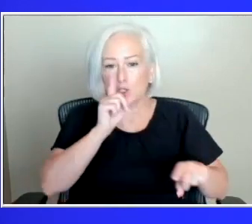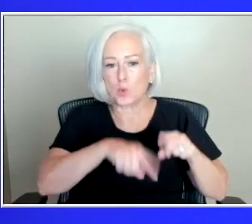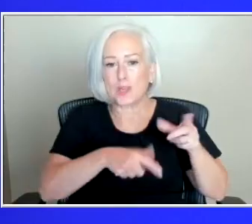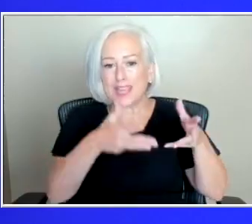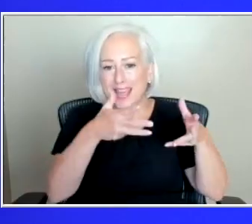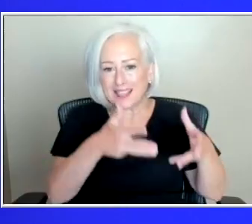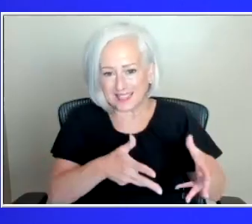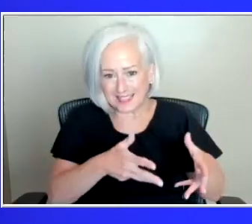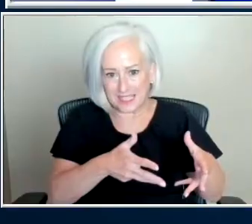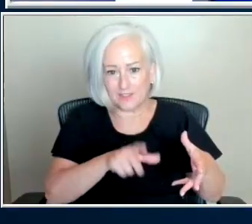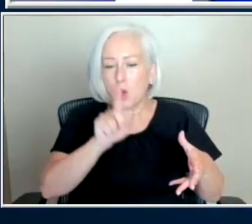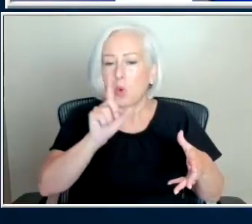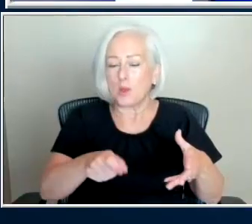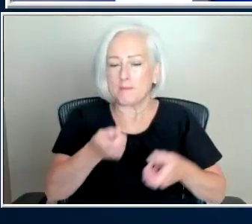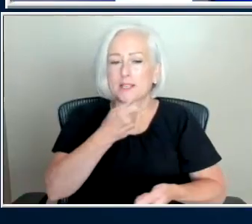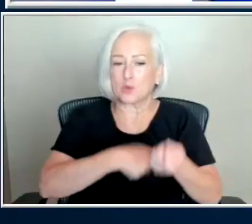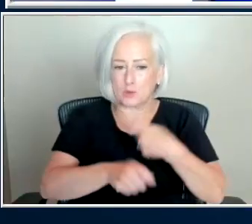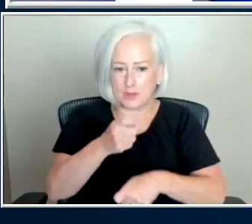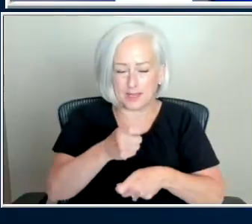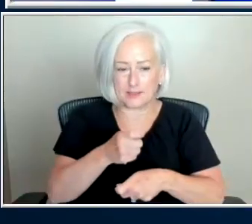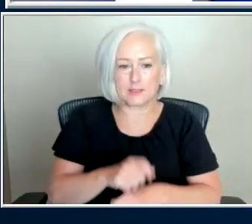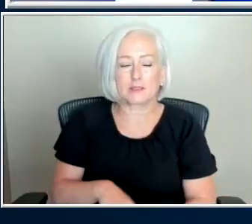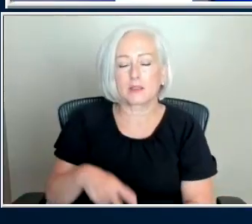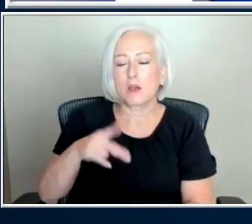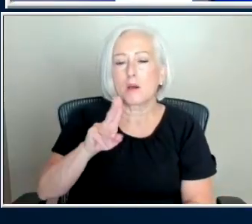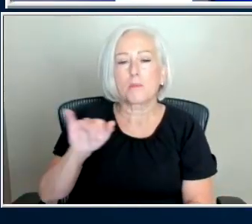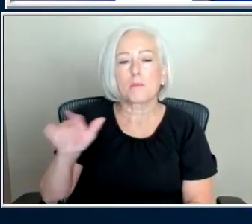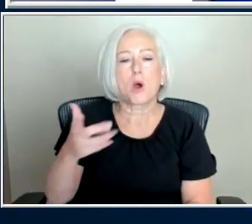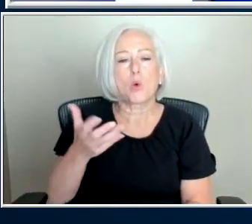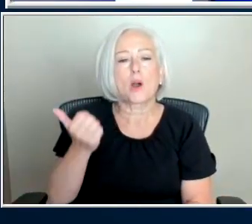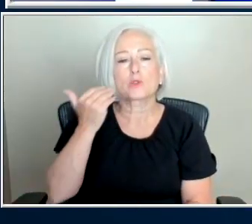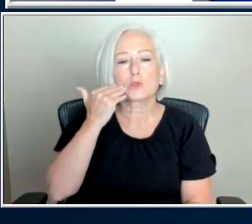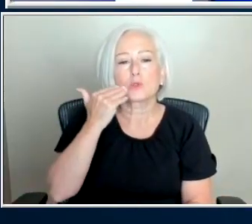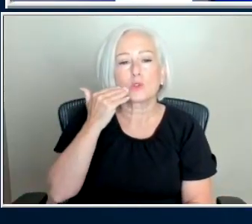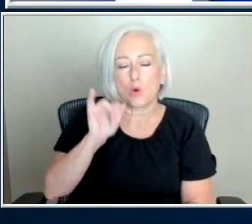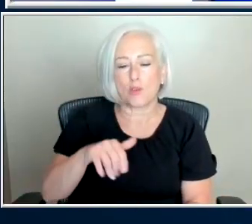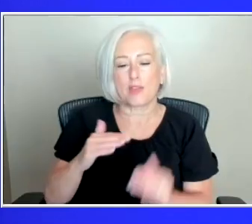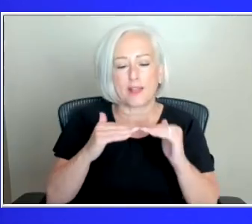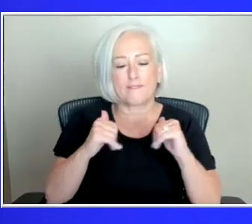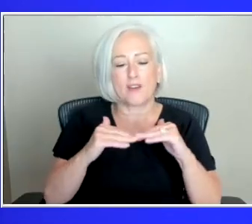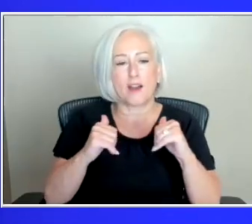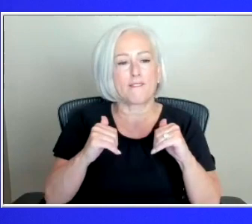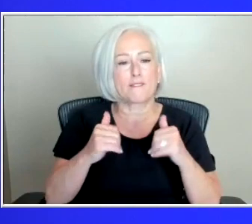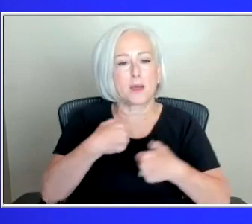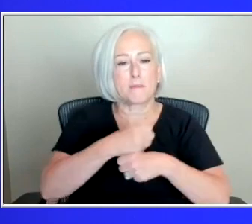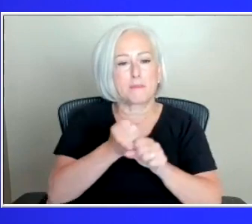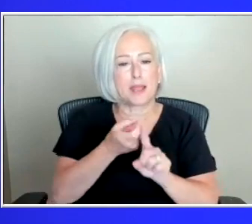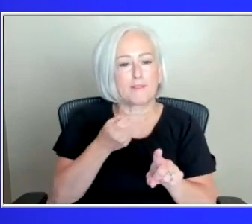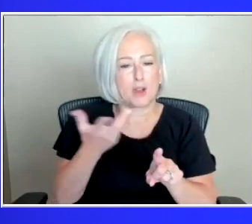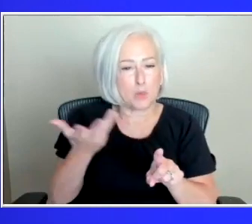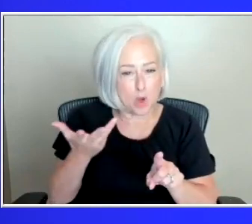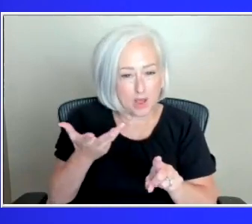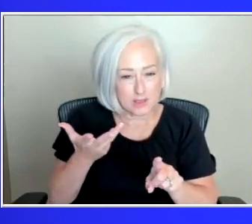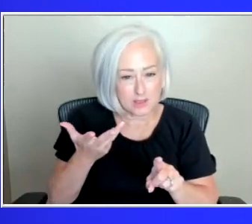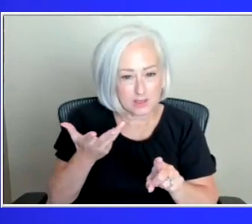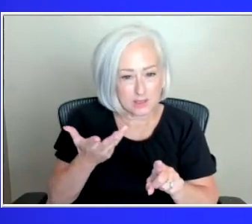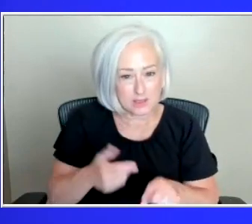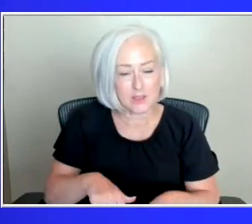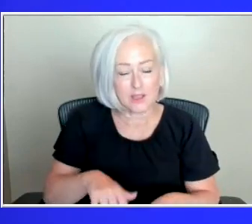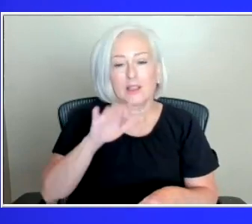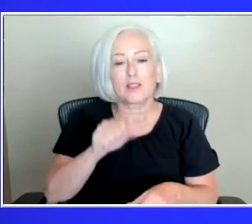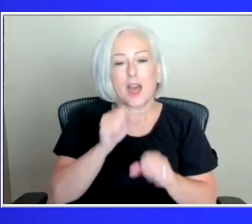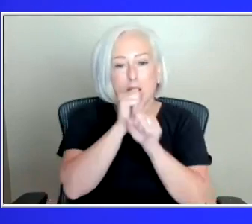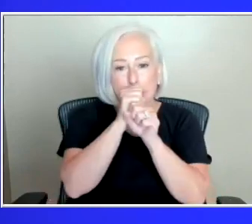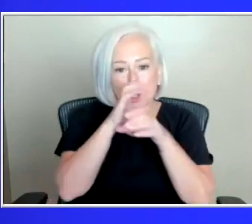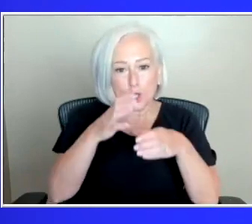be replaced. So Paul wants to know, what is the valve made of? So it has as you saw the balloon expanding, you can see it's